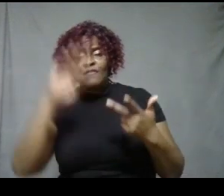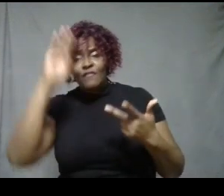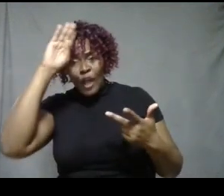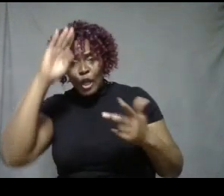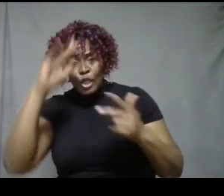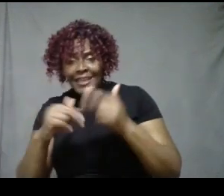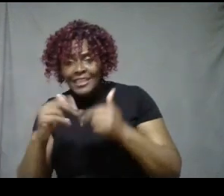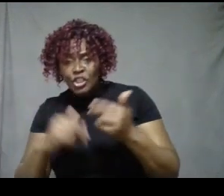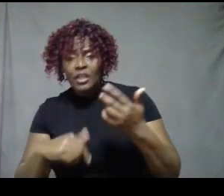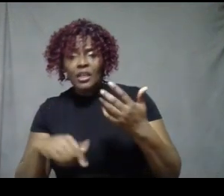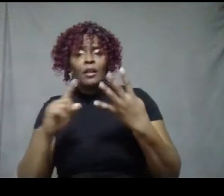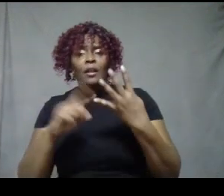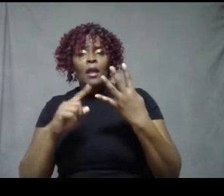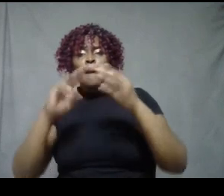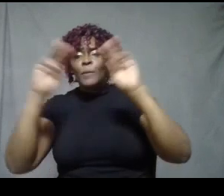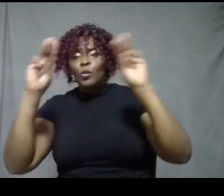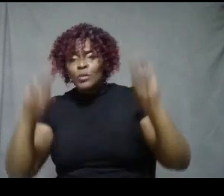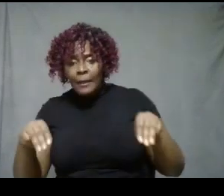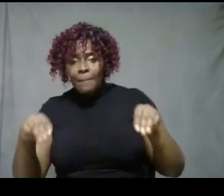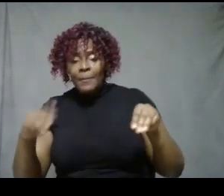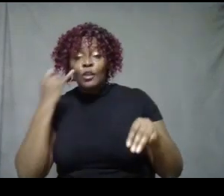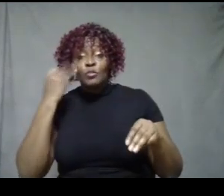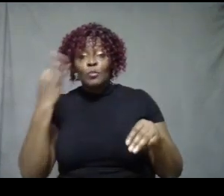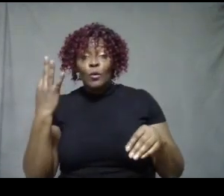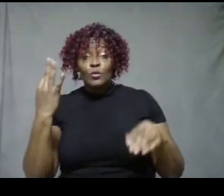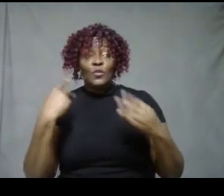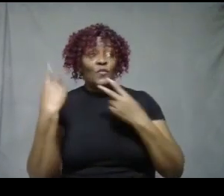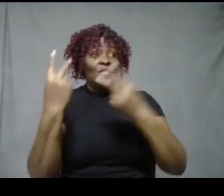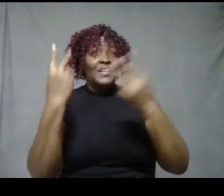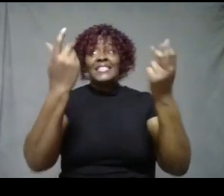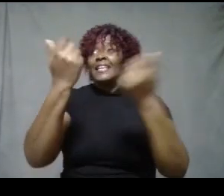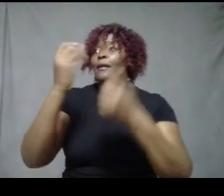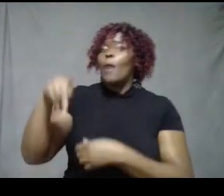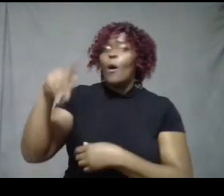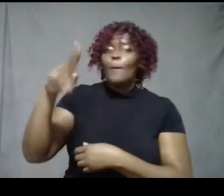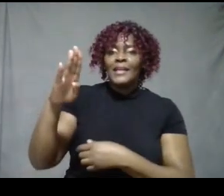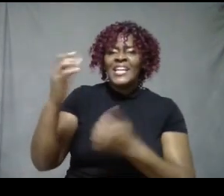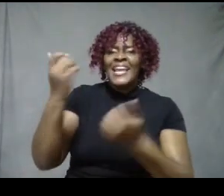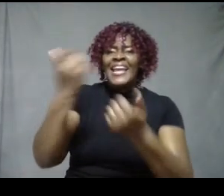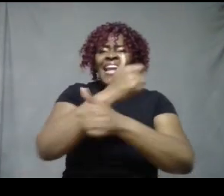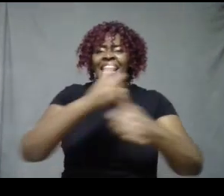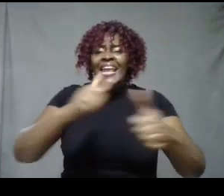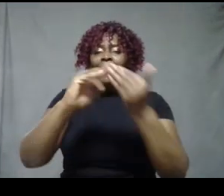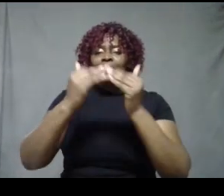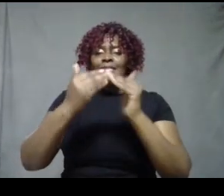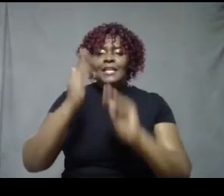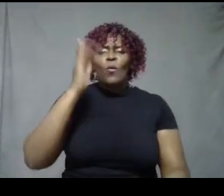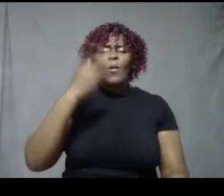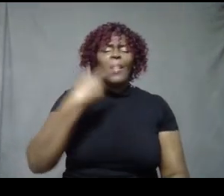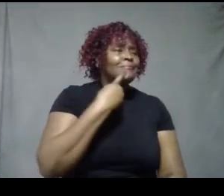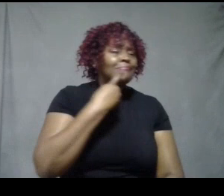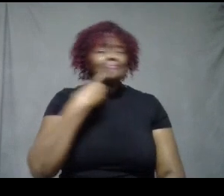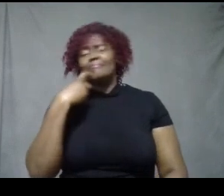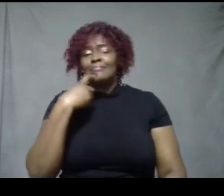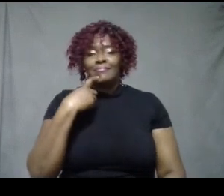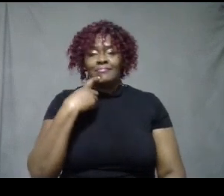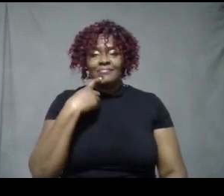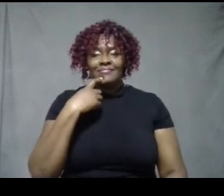and any city would be envious to have what you have.